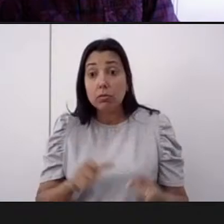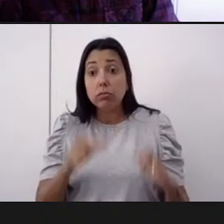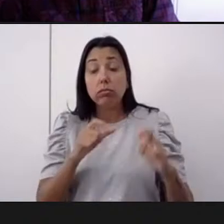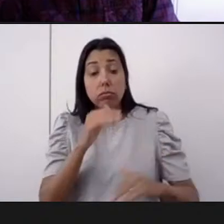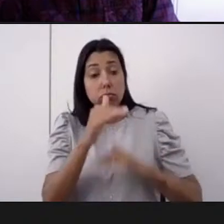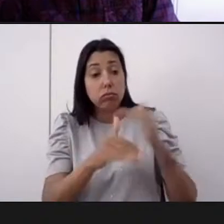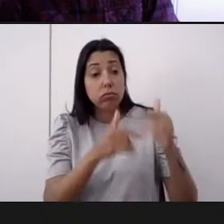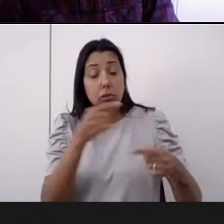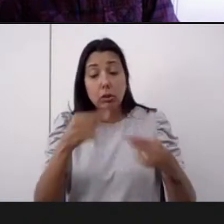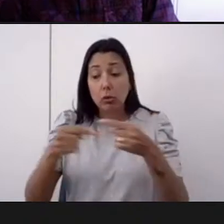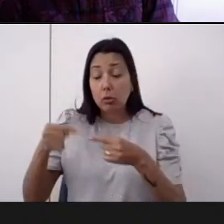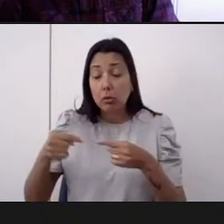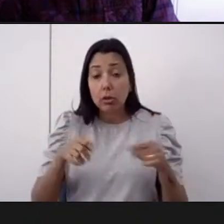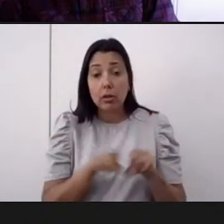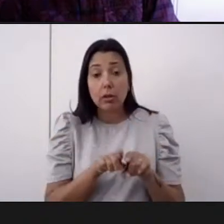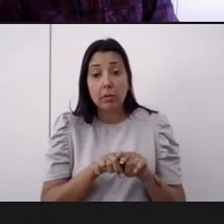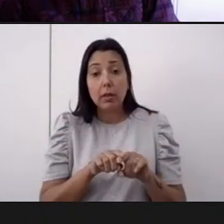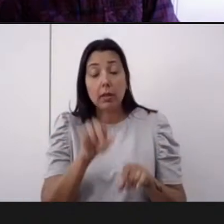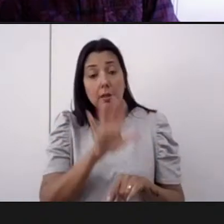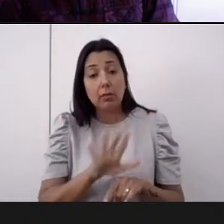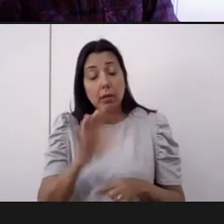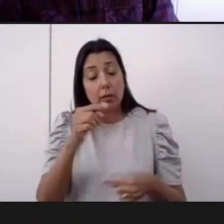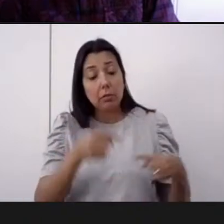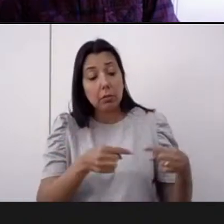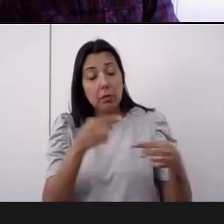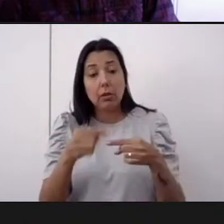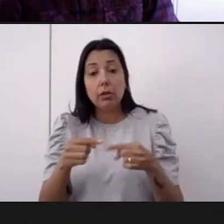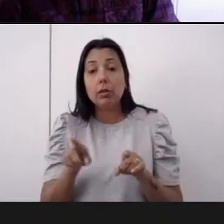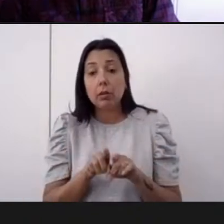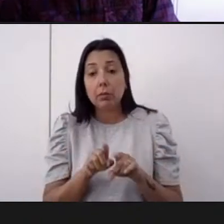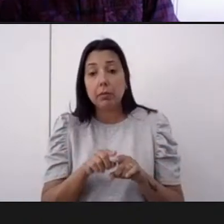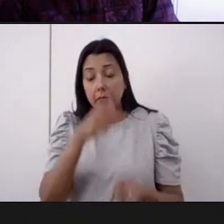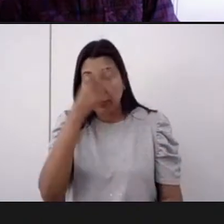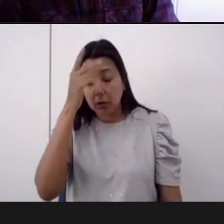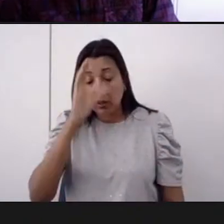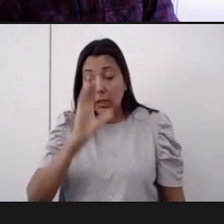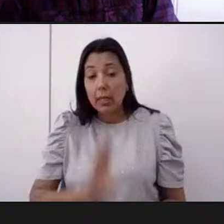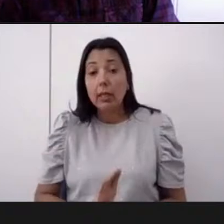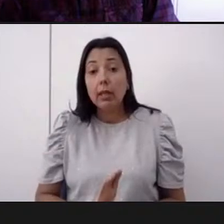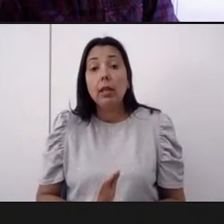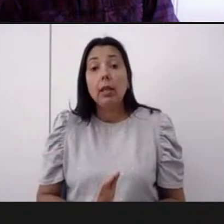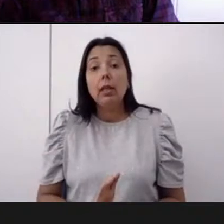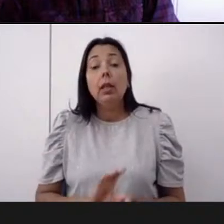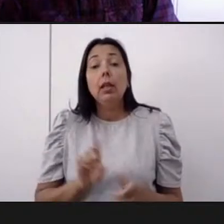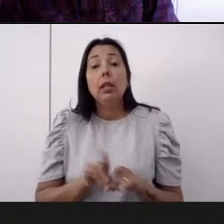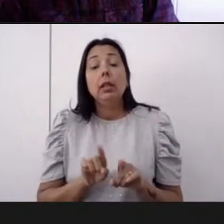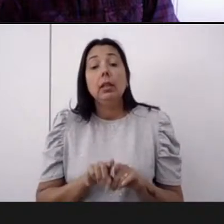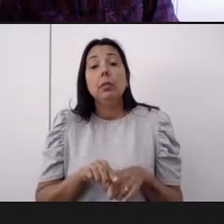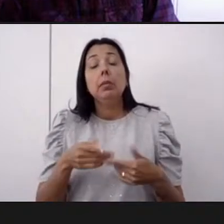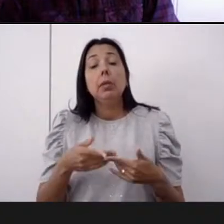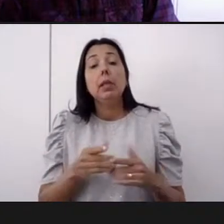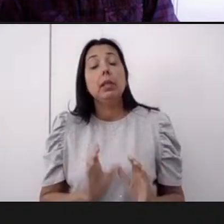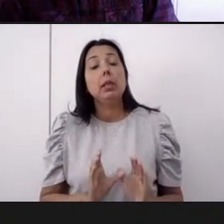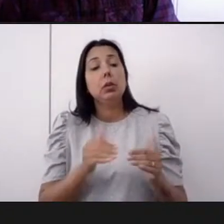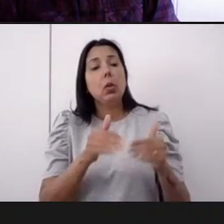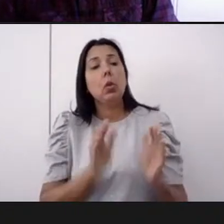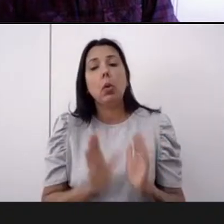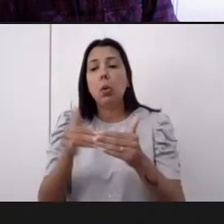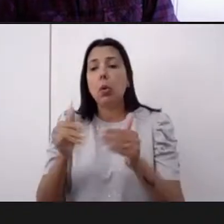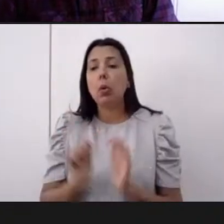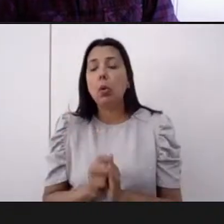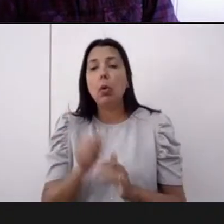by the public, discussed by the citizen, by environmental NGOs, by consumers who do not